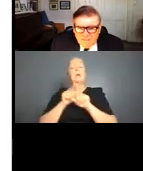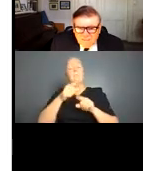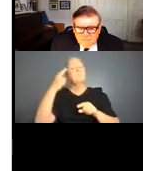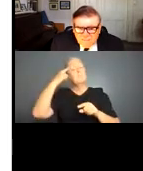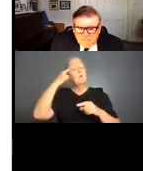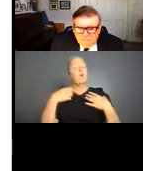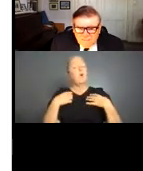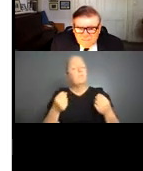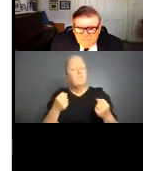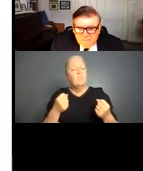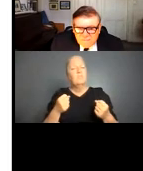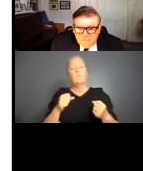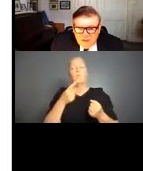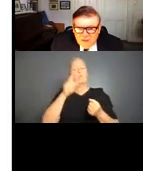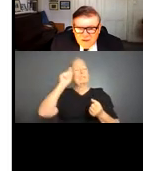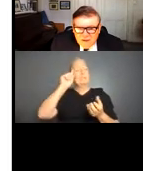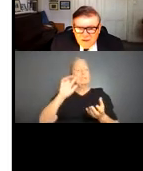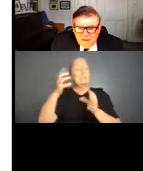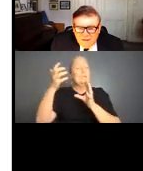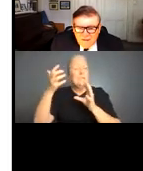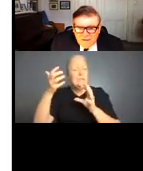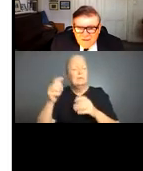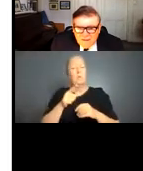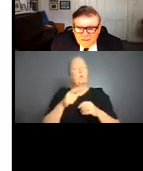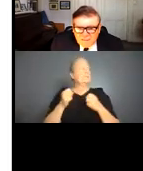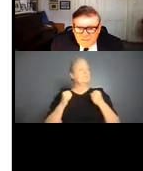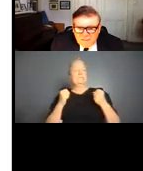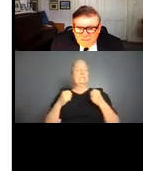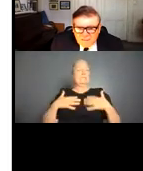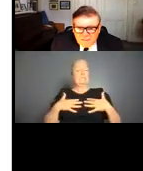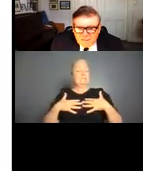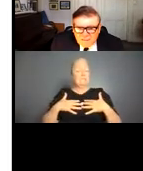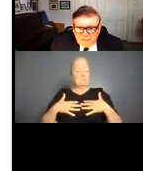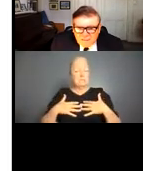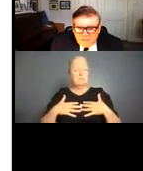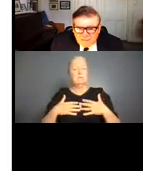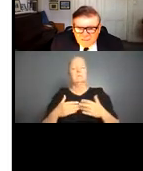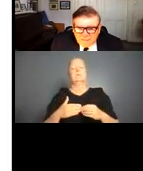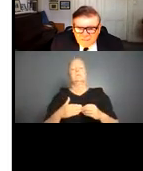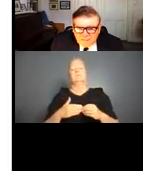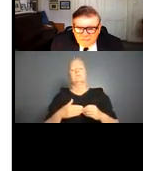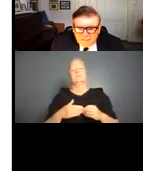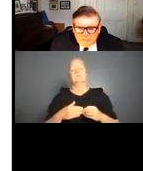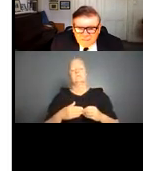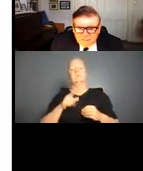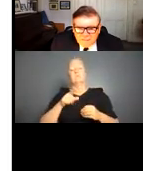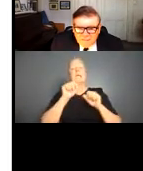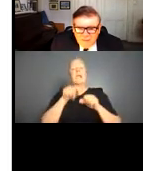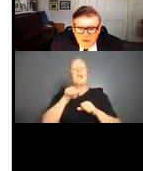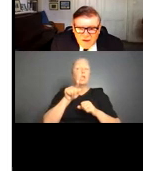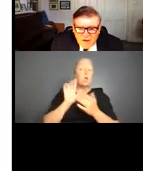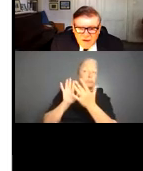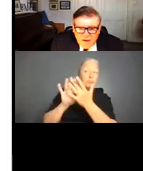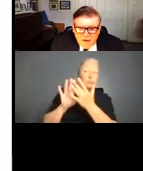in crisis or in distress, then your family members will tie you up and they will take you to hospital